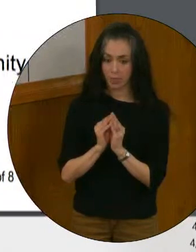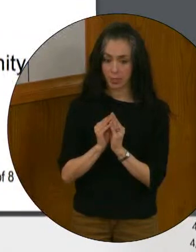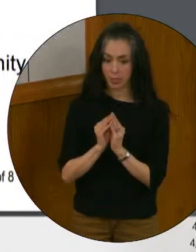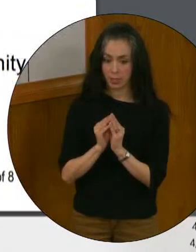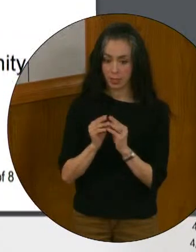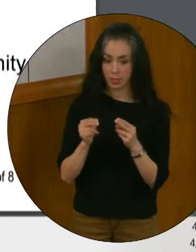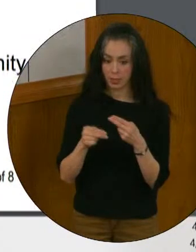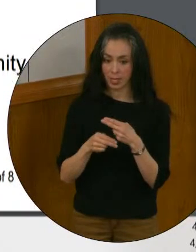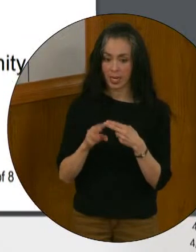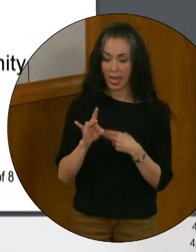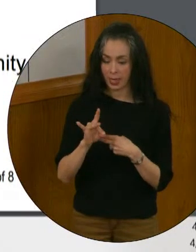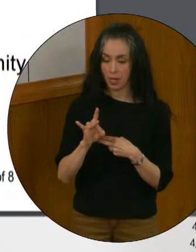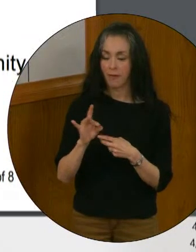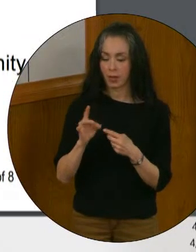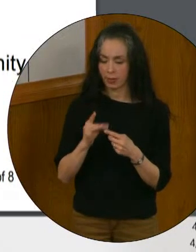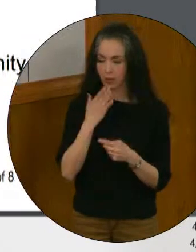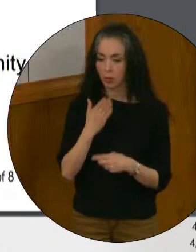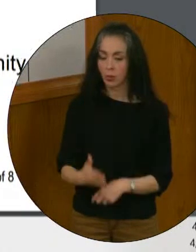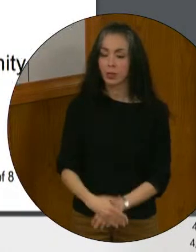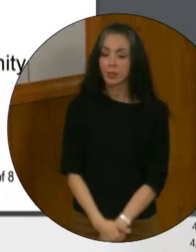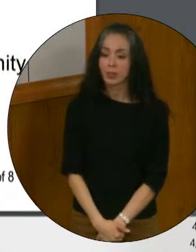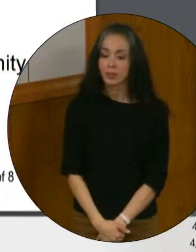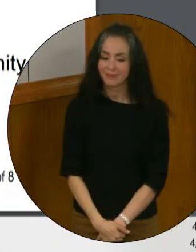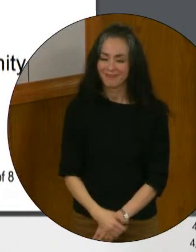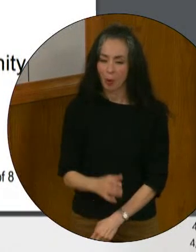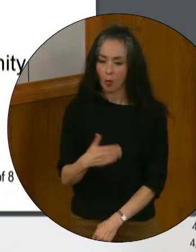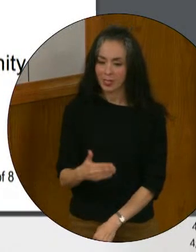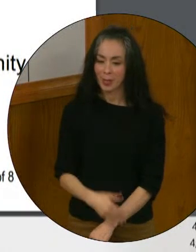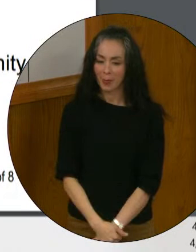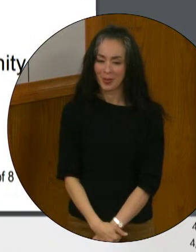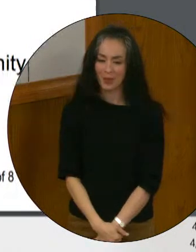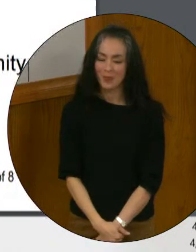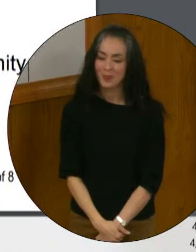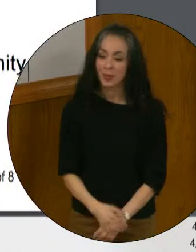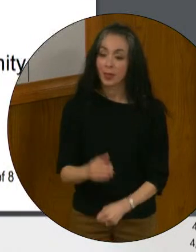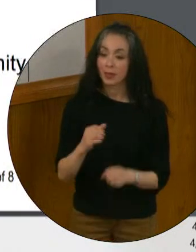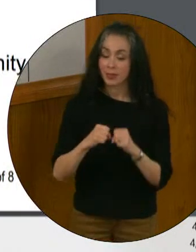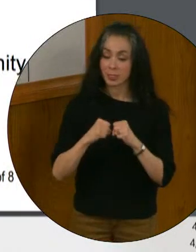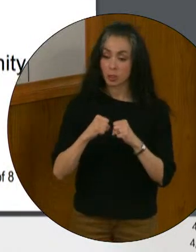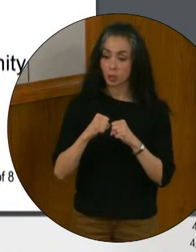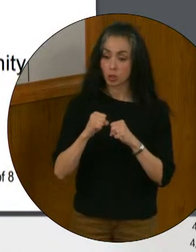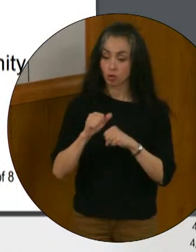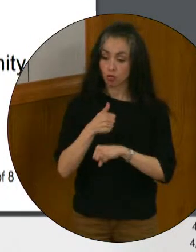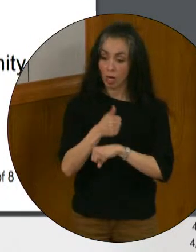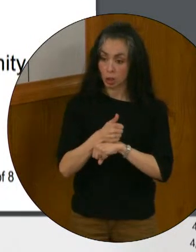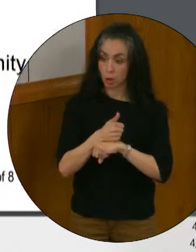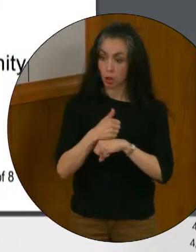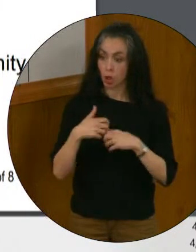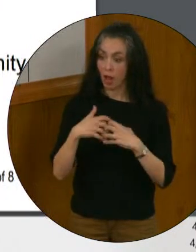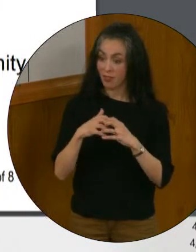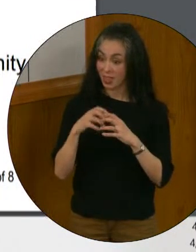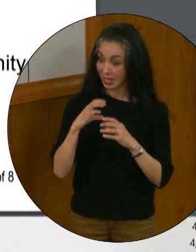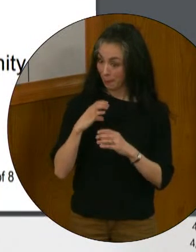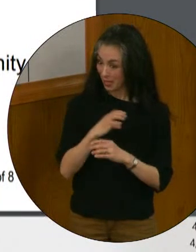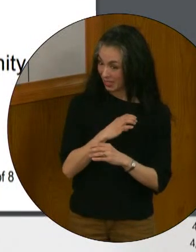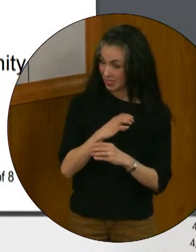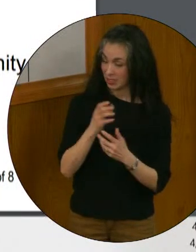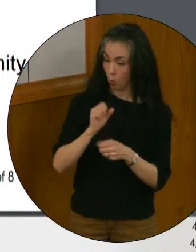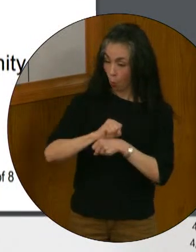4 items. It's primarily the structure of the committees. Are they working as intended to